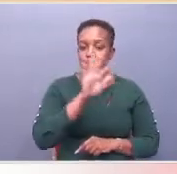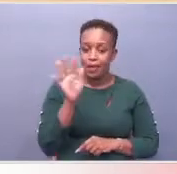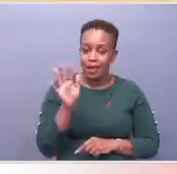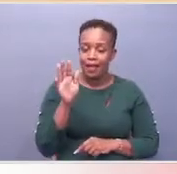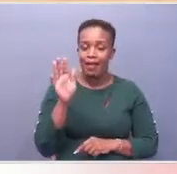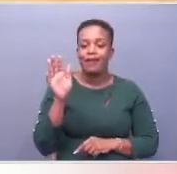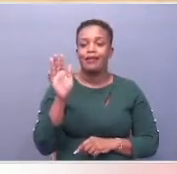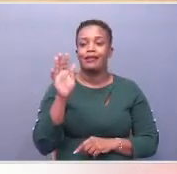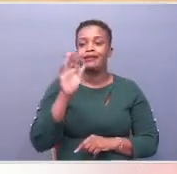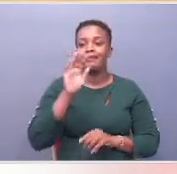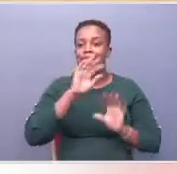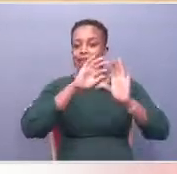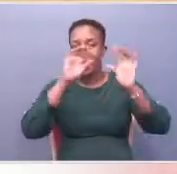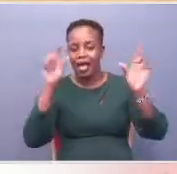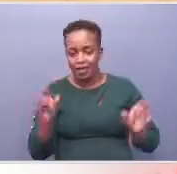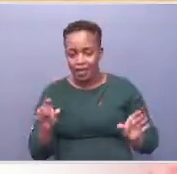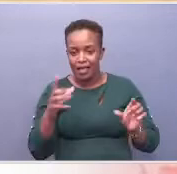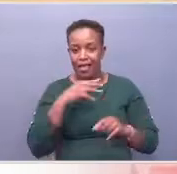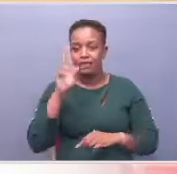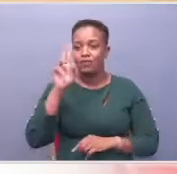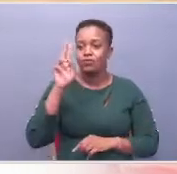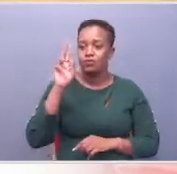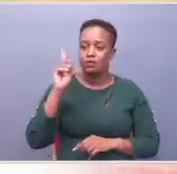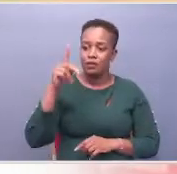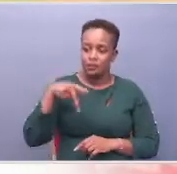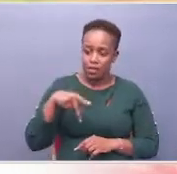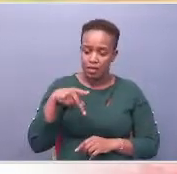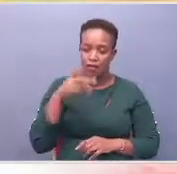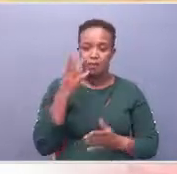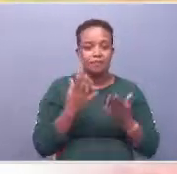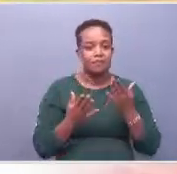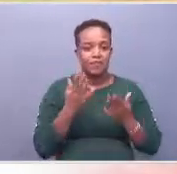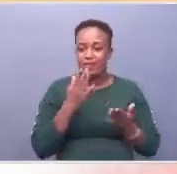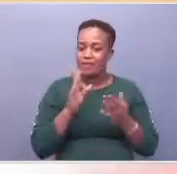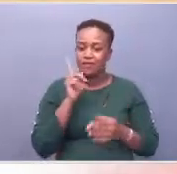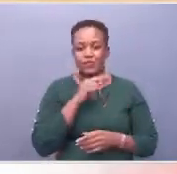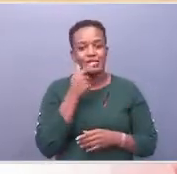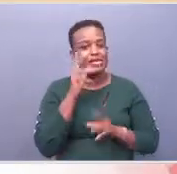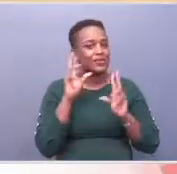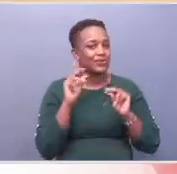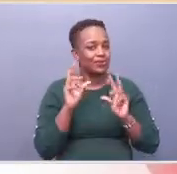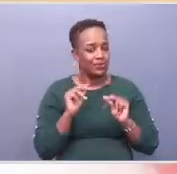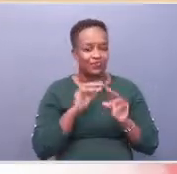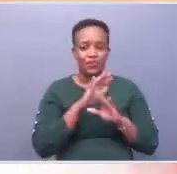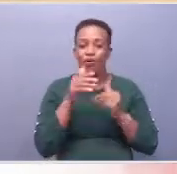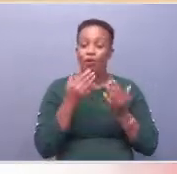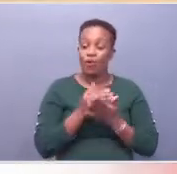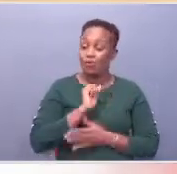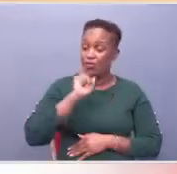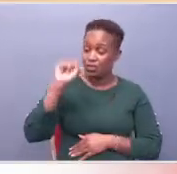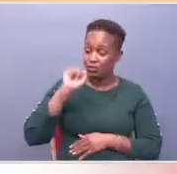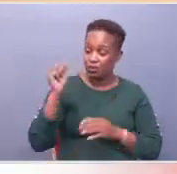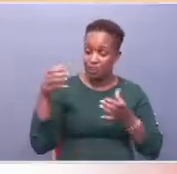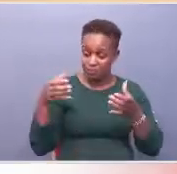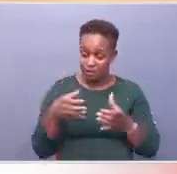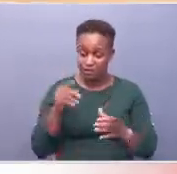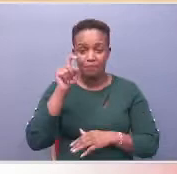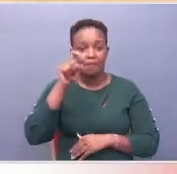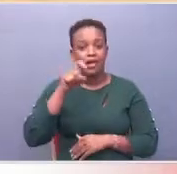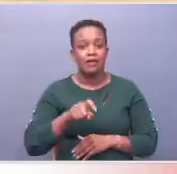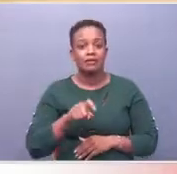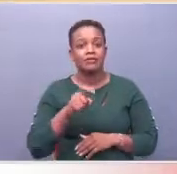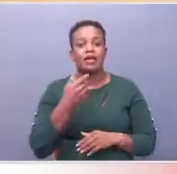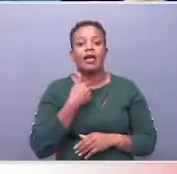Na Kenya, and the other parties, UDP, may have to wind up. We said, no, no, no. All the political parties must run